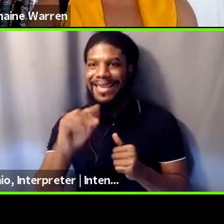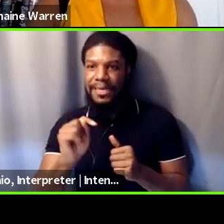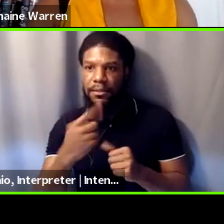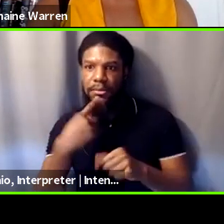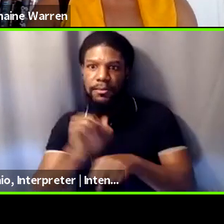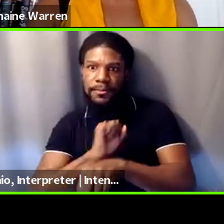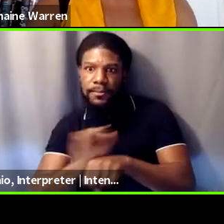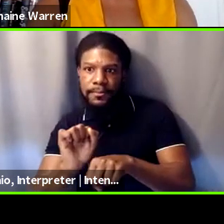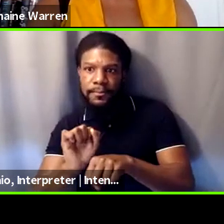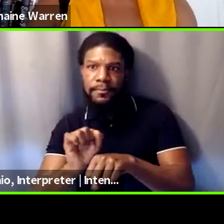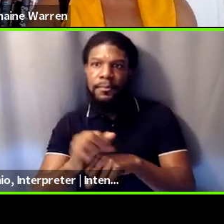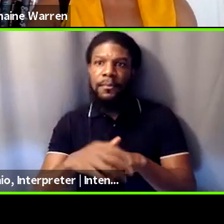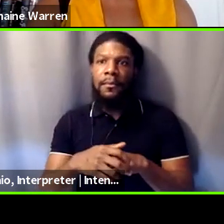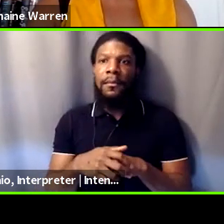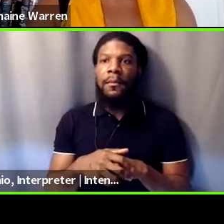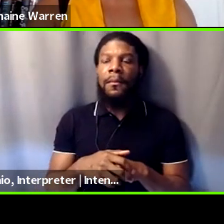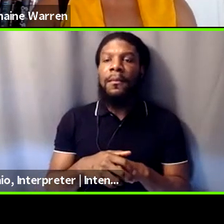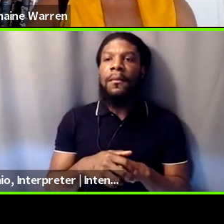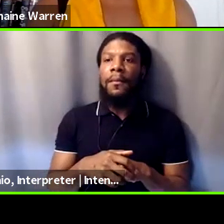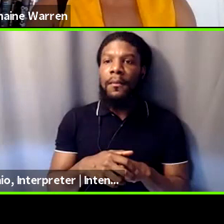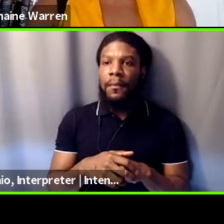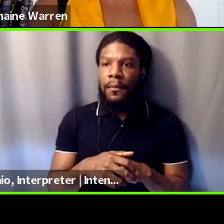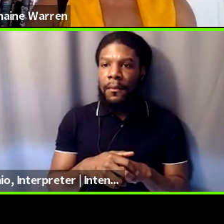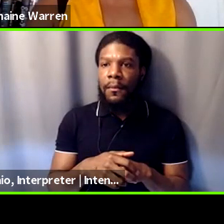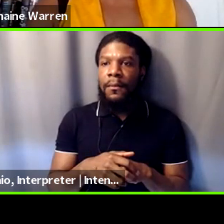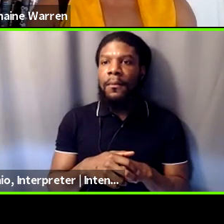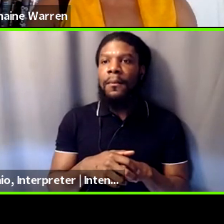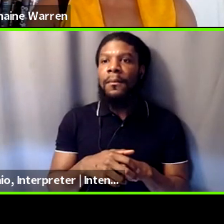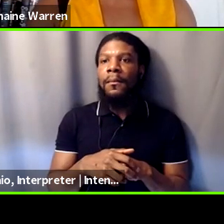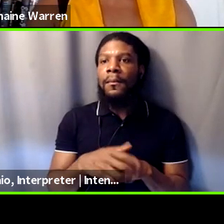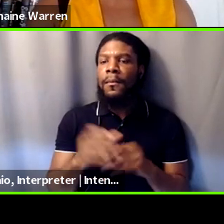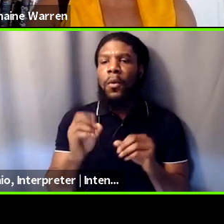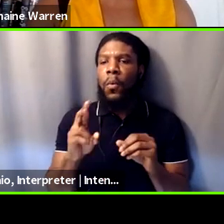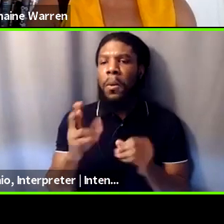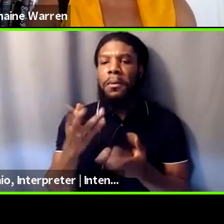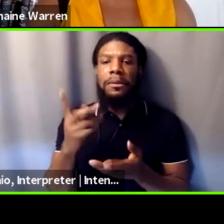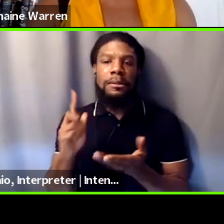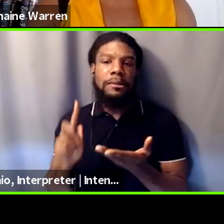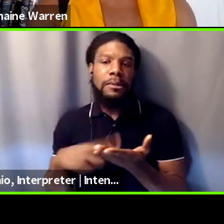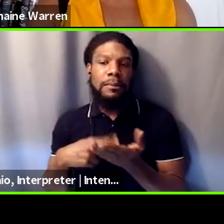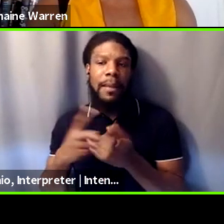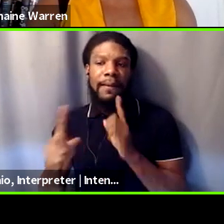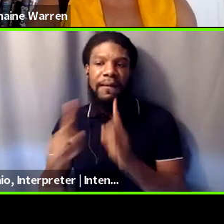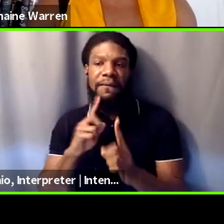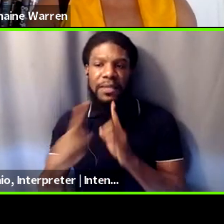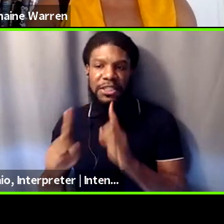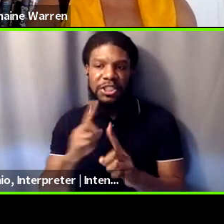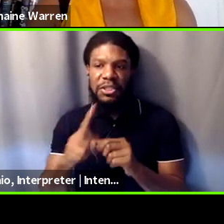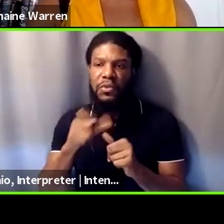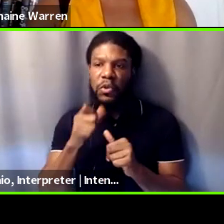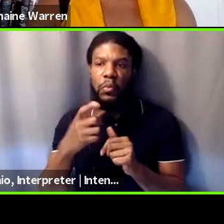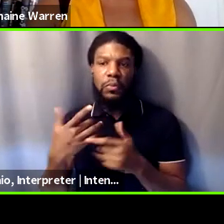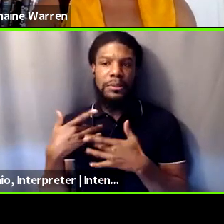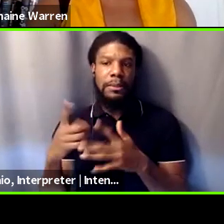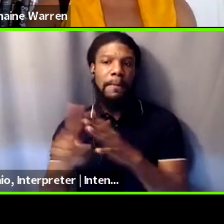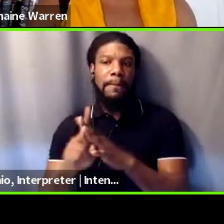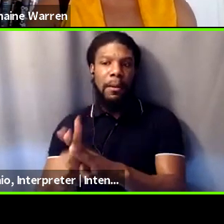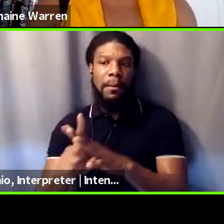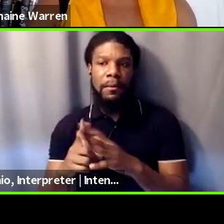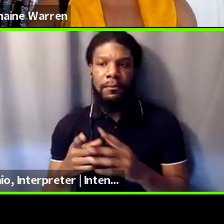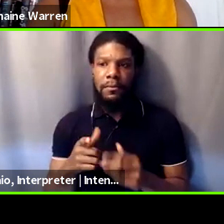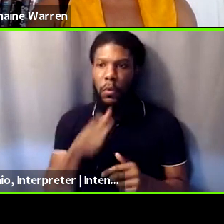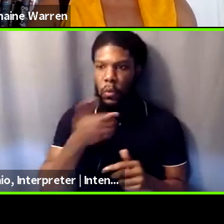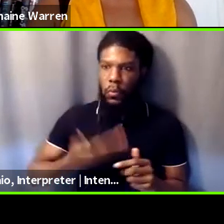or I'm not usually in so many conversations where that's an opportunity, but I definitely say it in my bio.